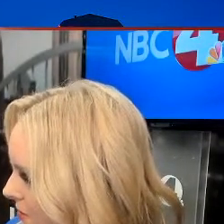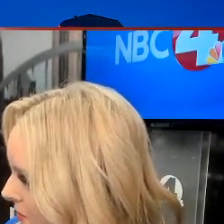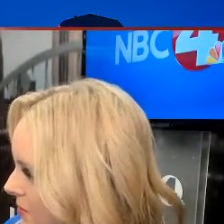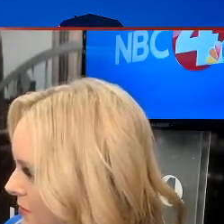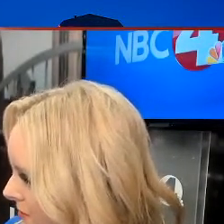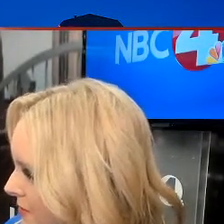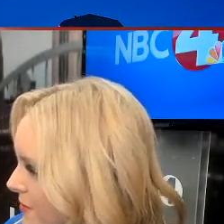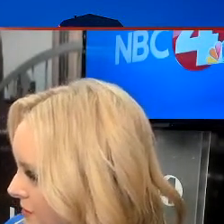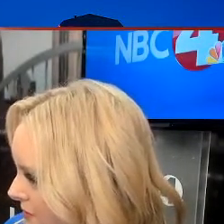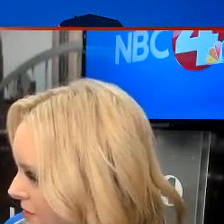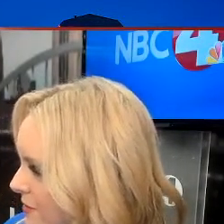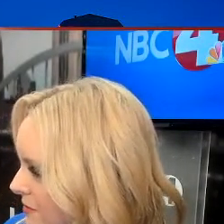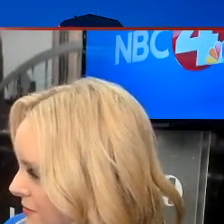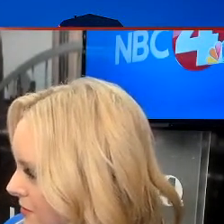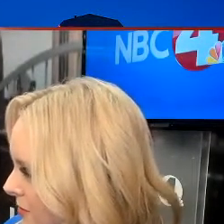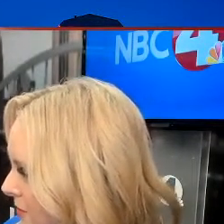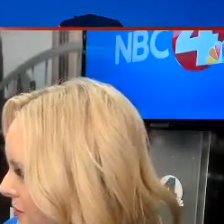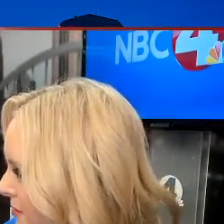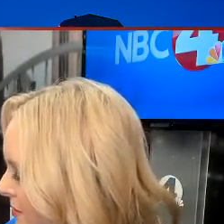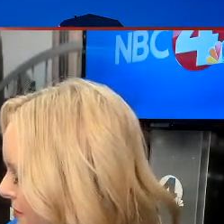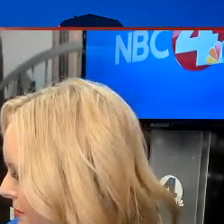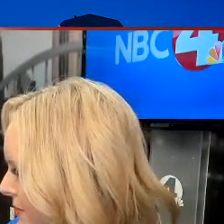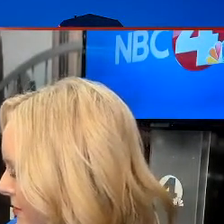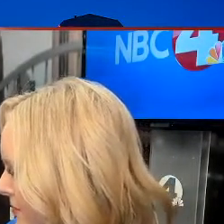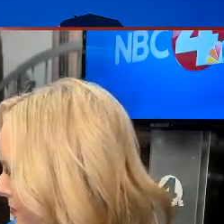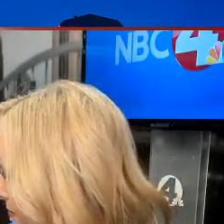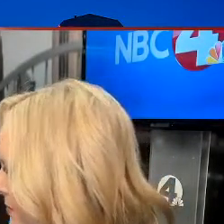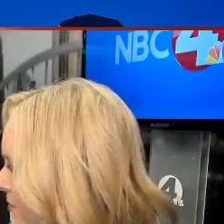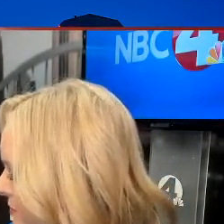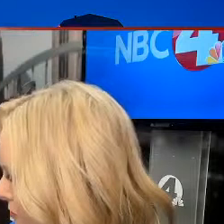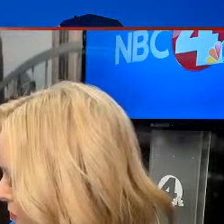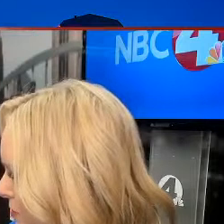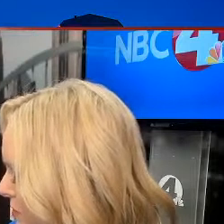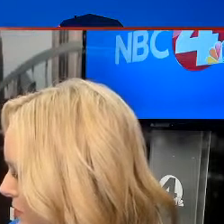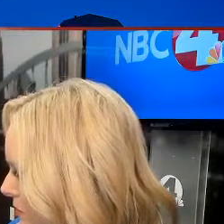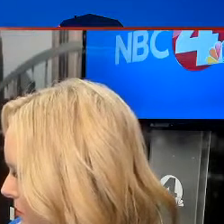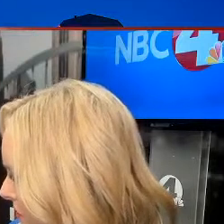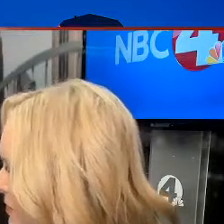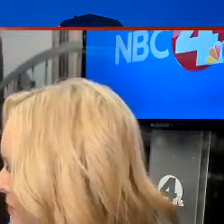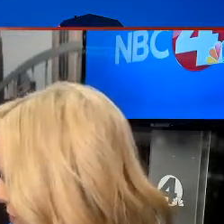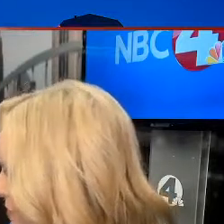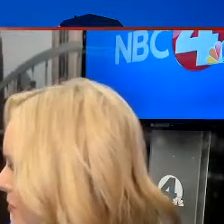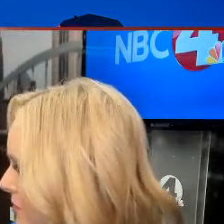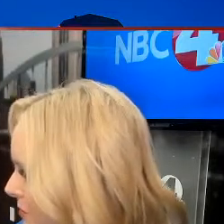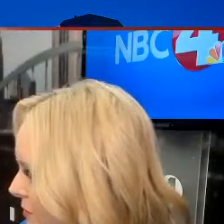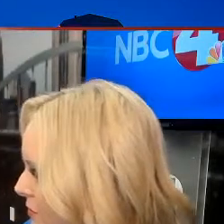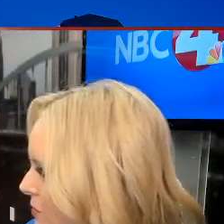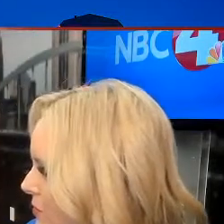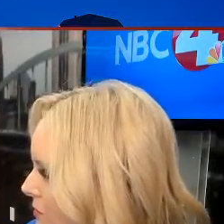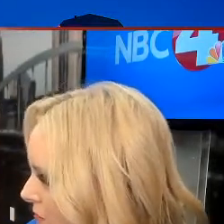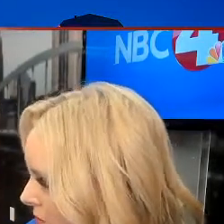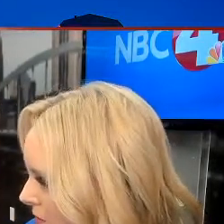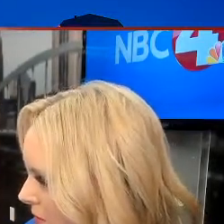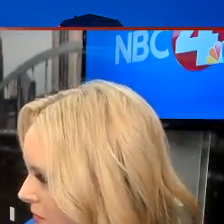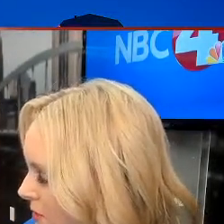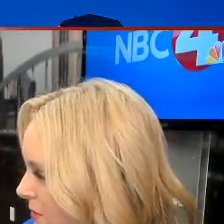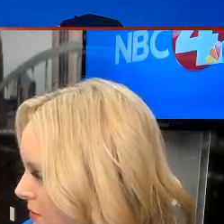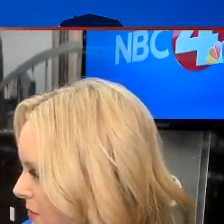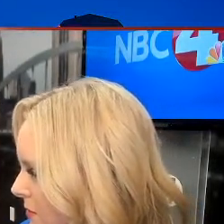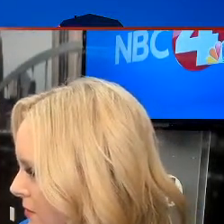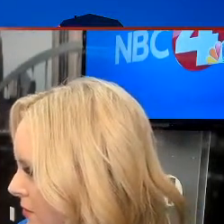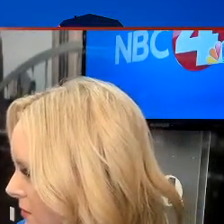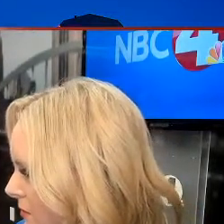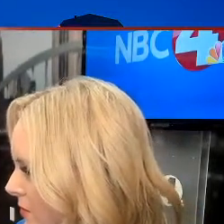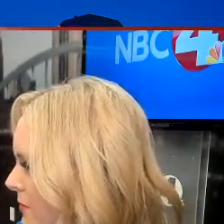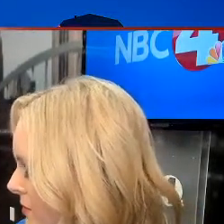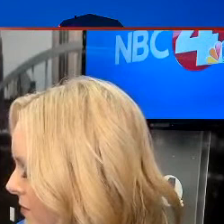who will be replacing her. Dr. Duvey will actually not be taking over for another month or so, but we do know we're at least going to have somebody